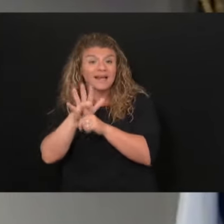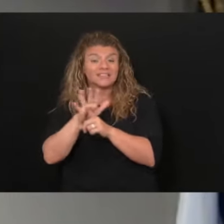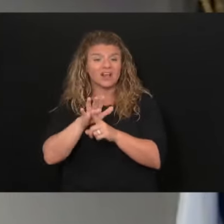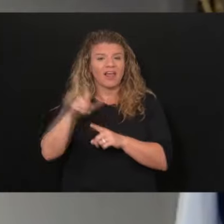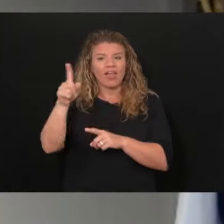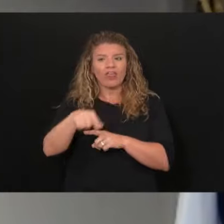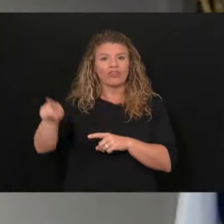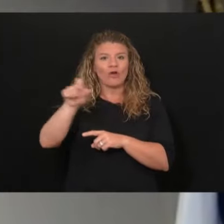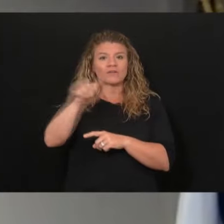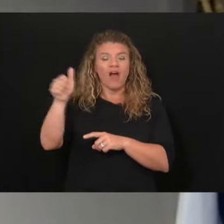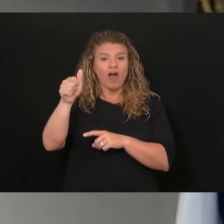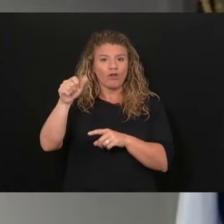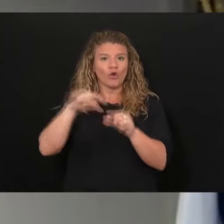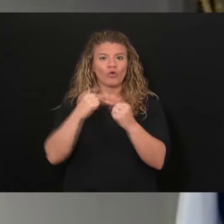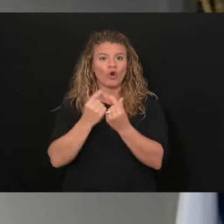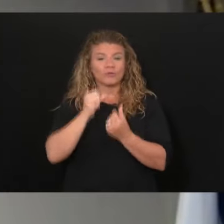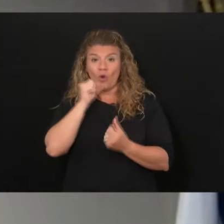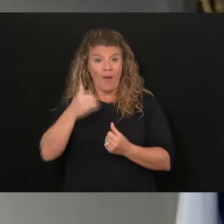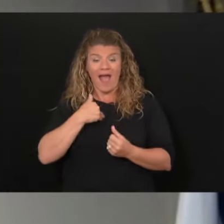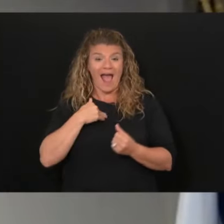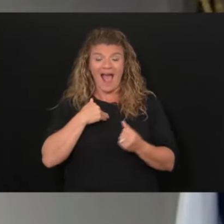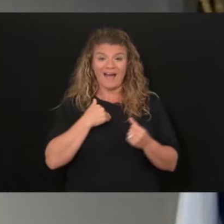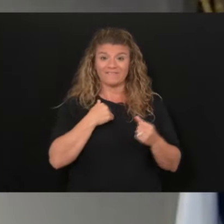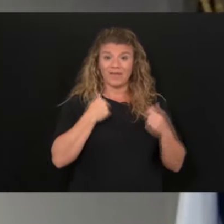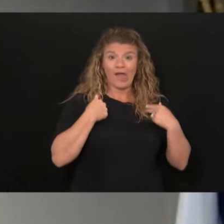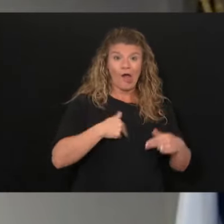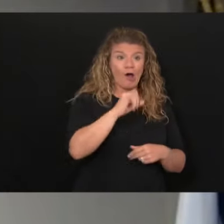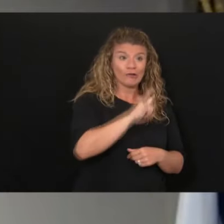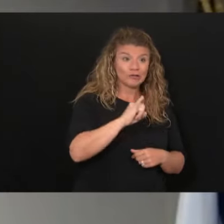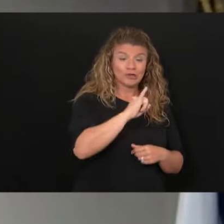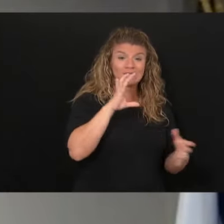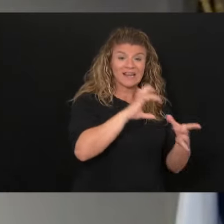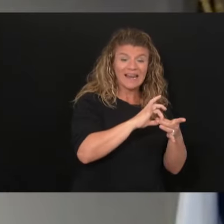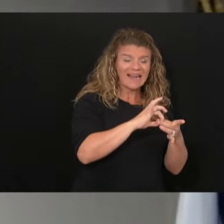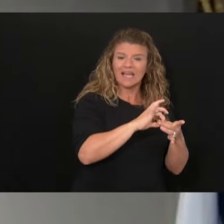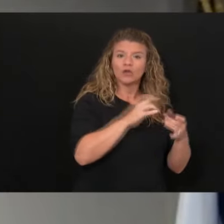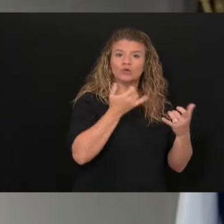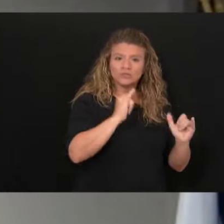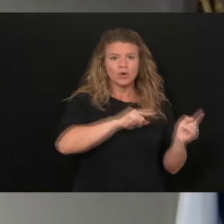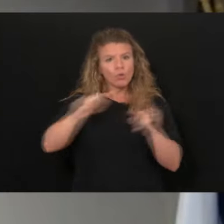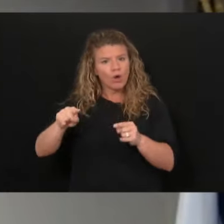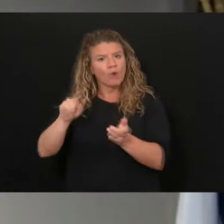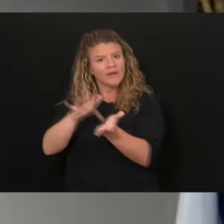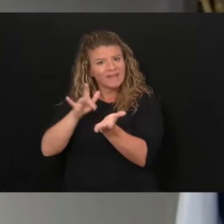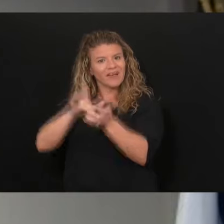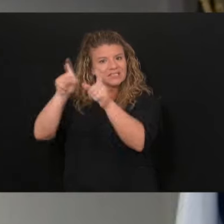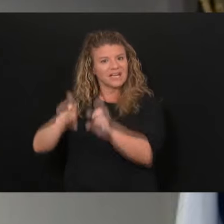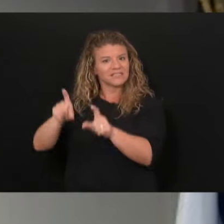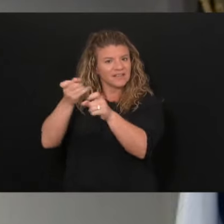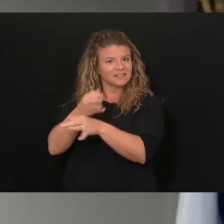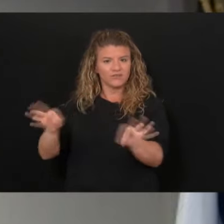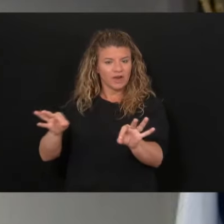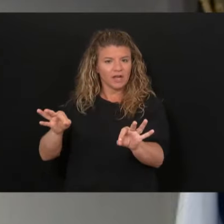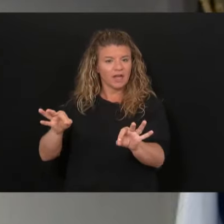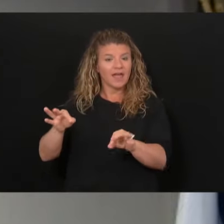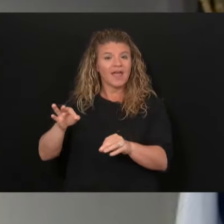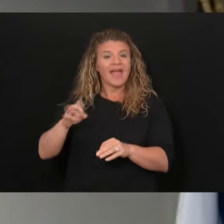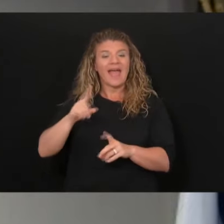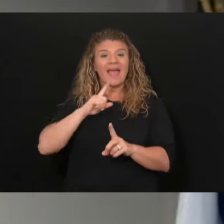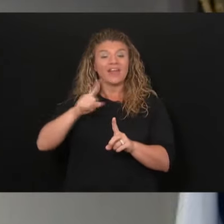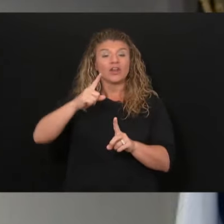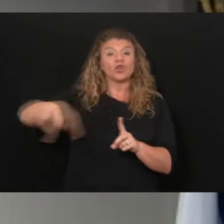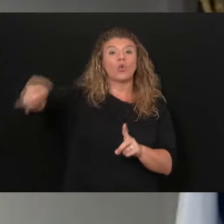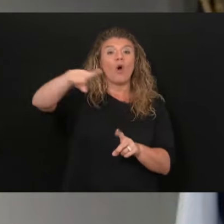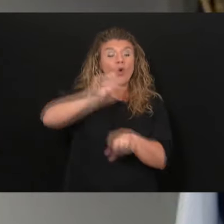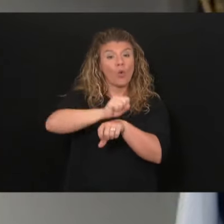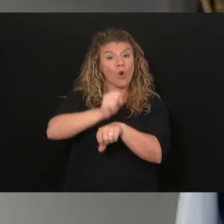be linking into healthcare systems traditionally, to really come and take advantage of that, and for those that work with them to help support that